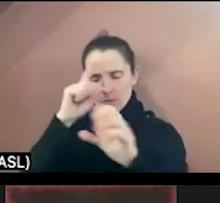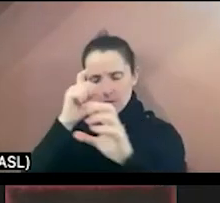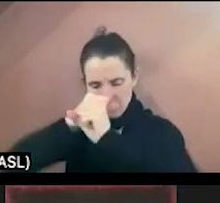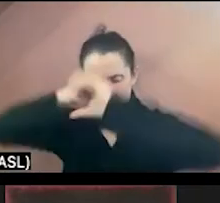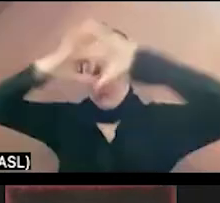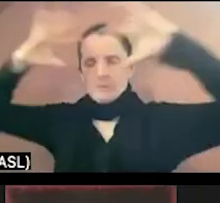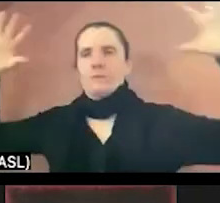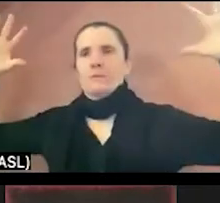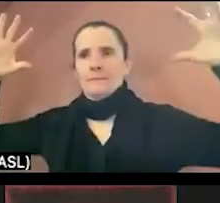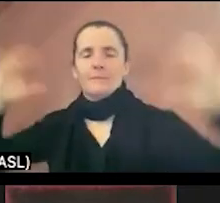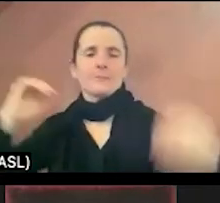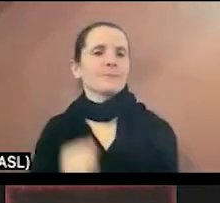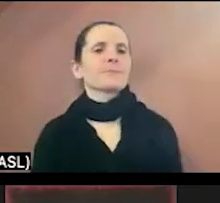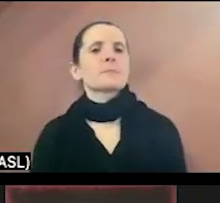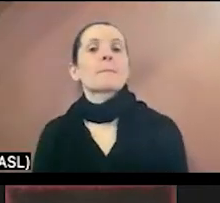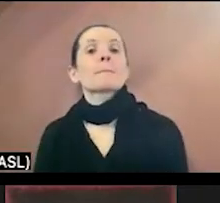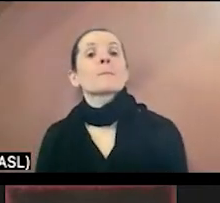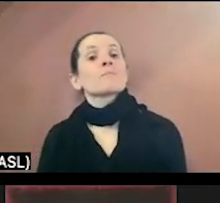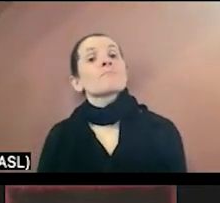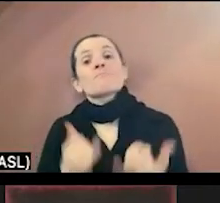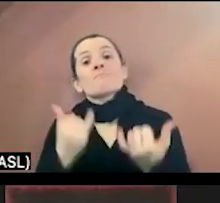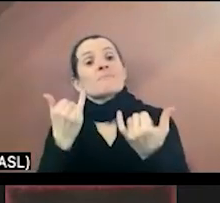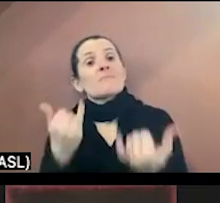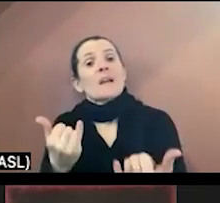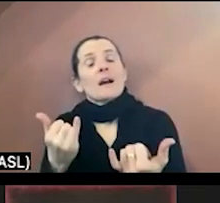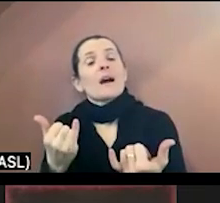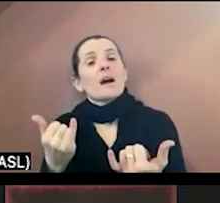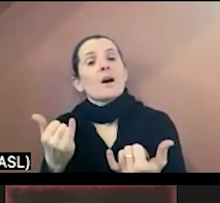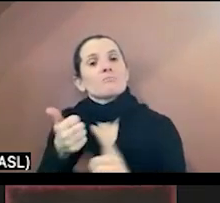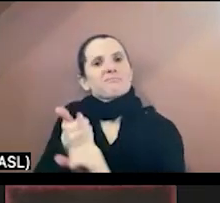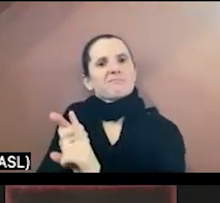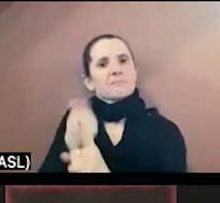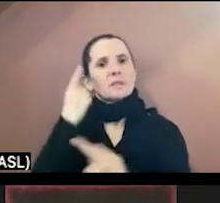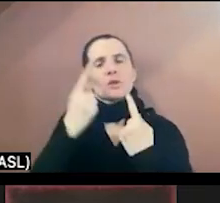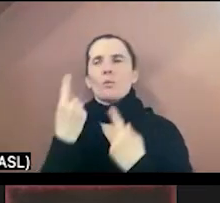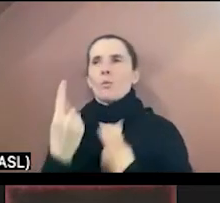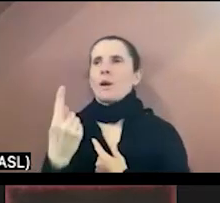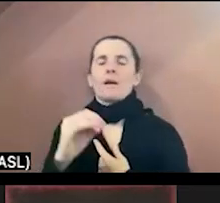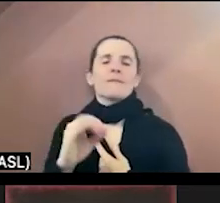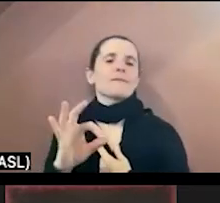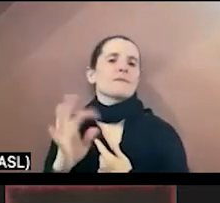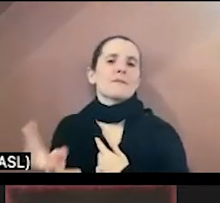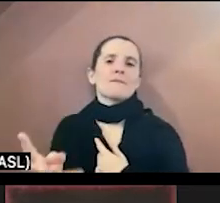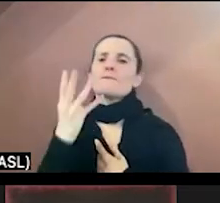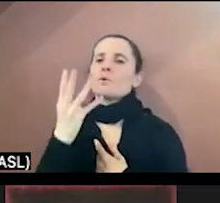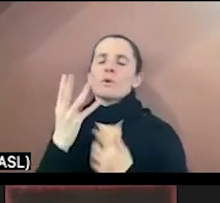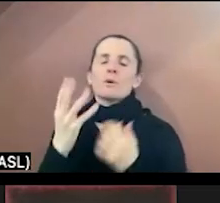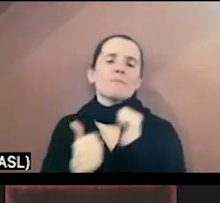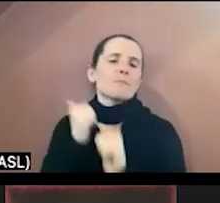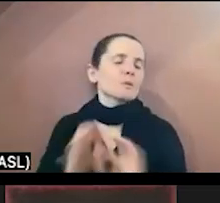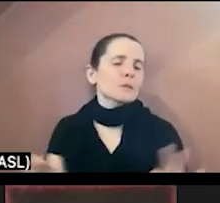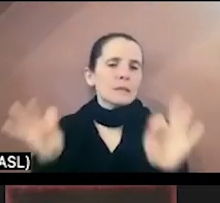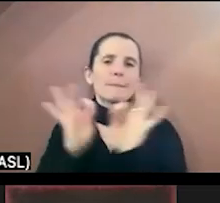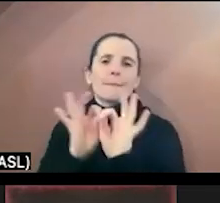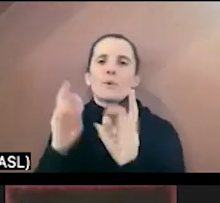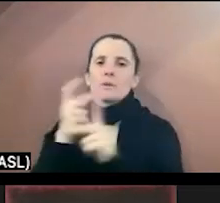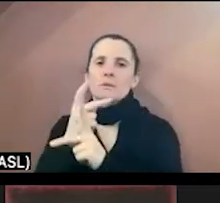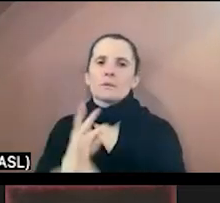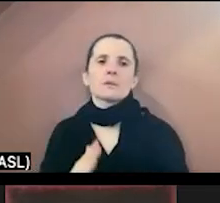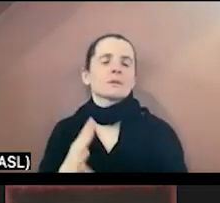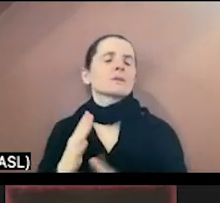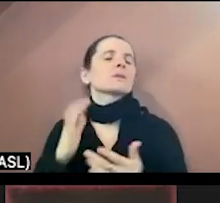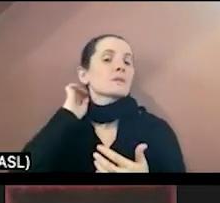Today, Leonhard Euler is considered one of the 4 greatest mathematicians of all times, together with figures like Archimedes, Carl Friedrich